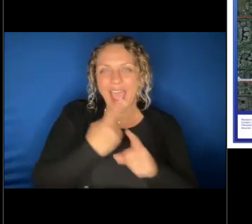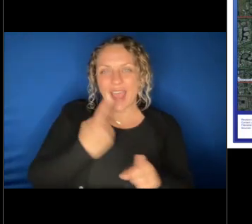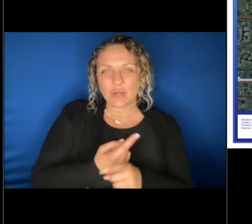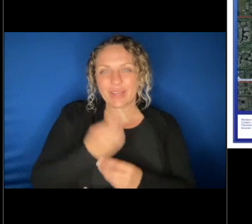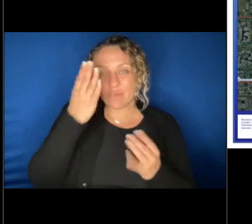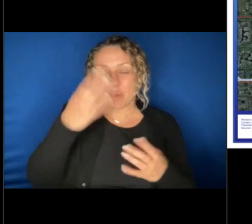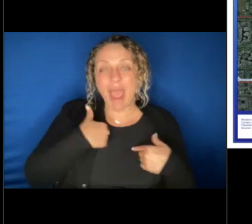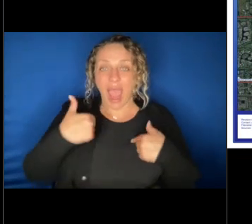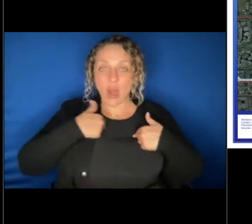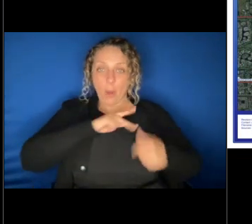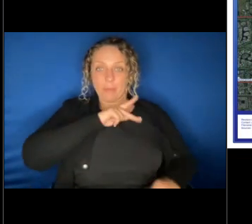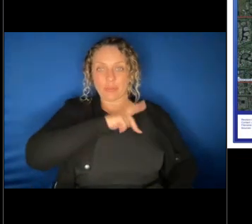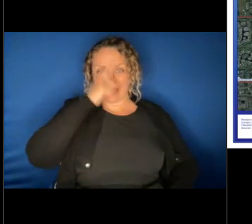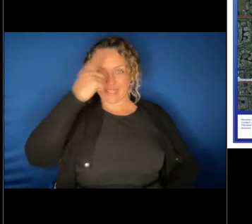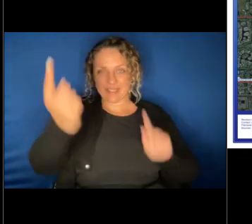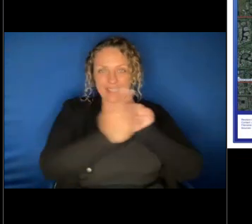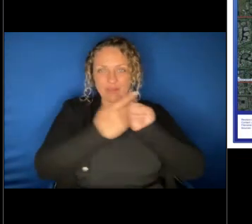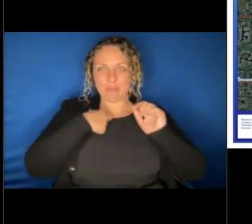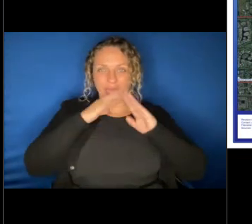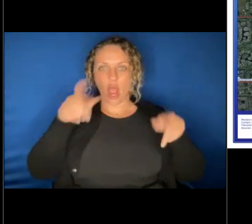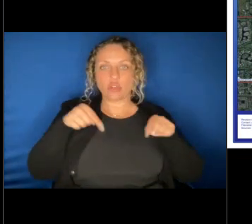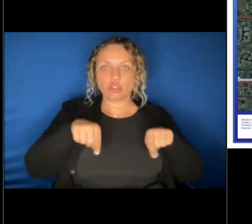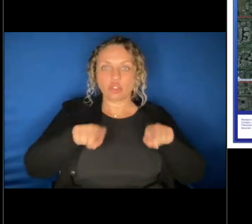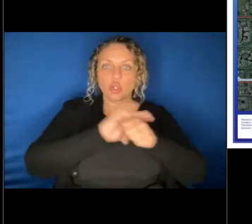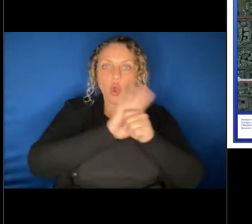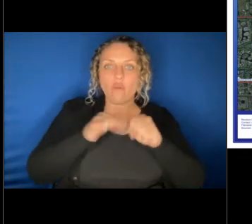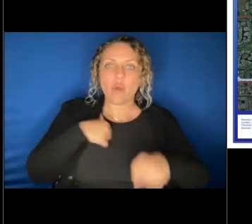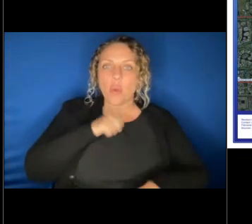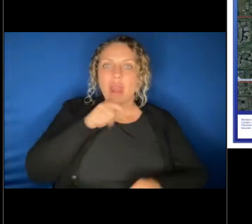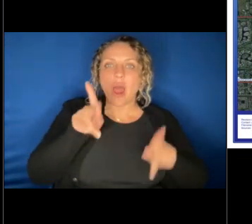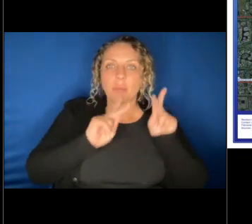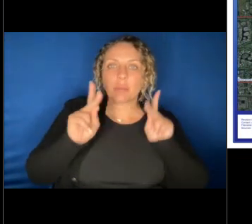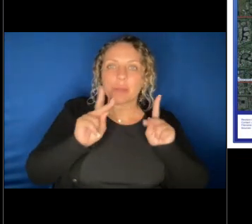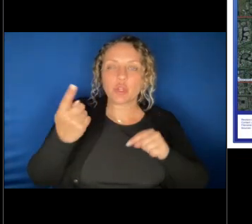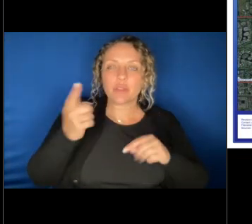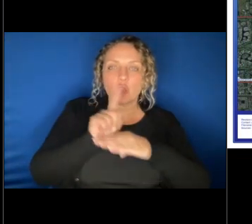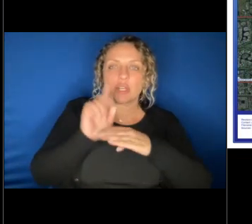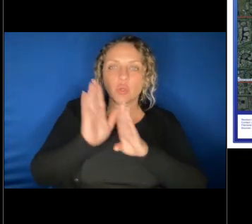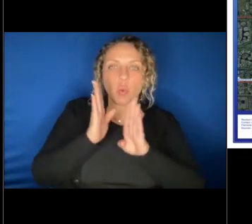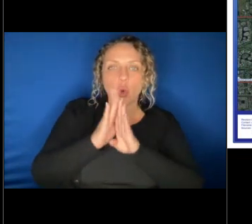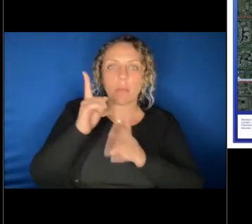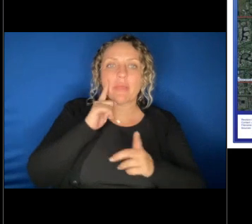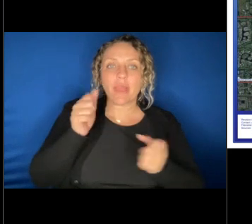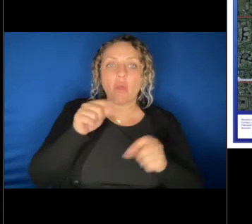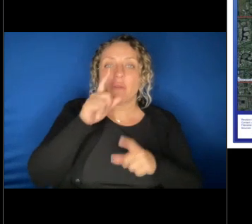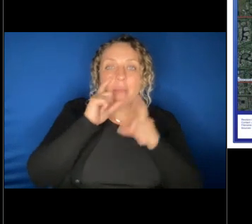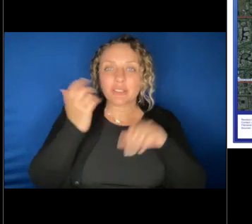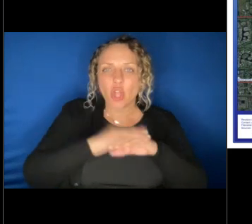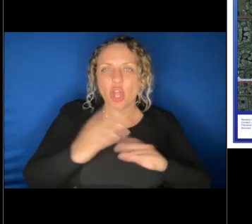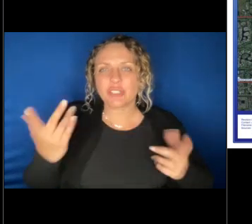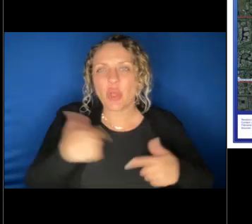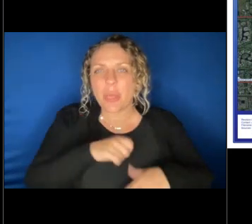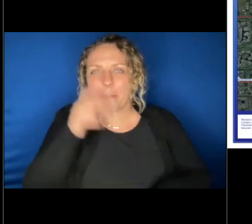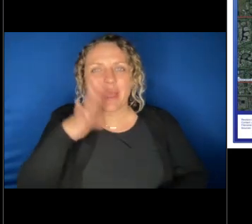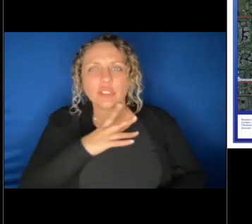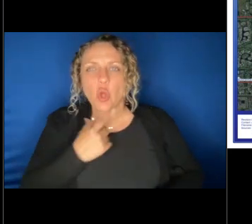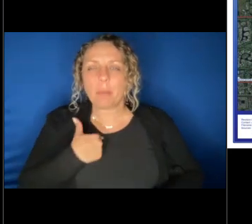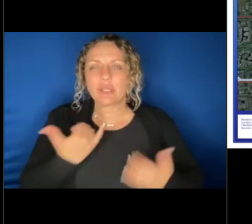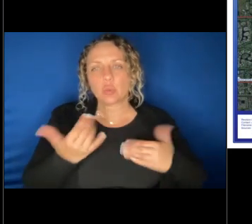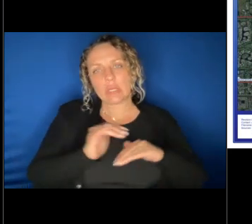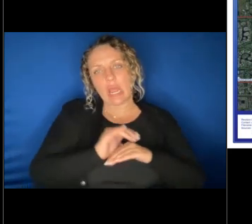know personally because they came to my house during COVID and we weren't allowed to bring people to the front door, but they were allowed to have a mask on. So then the man told me